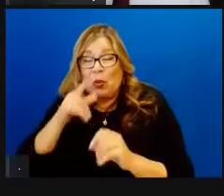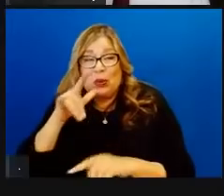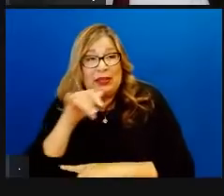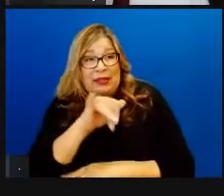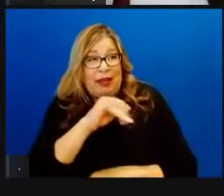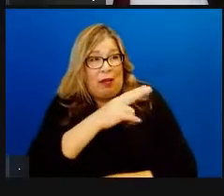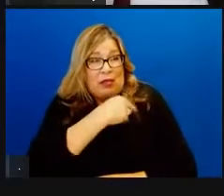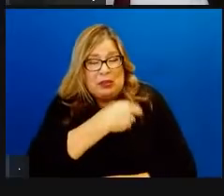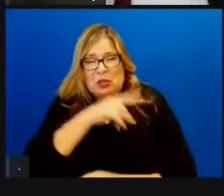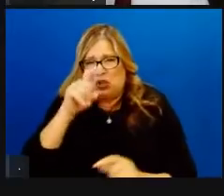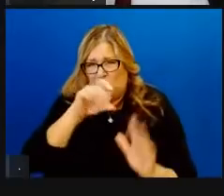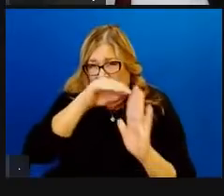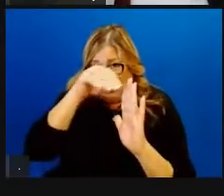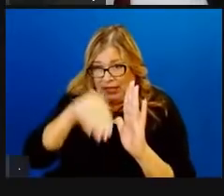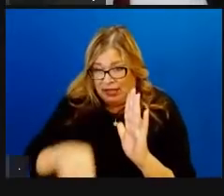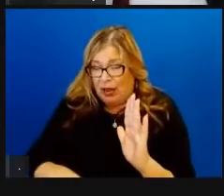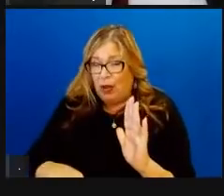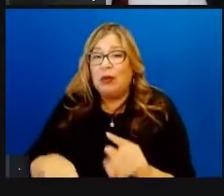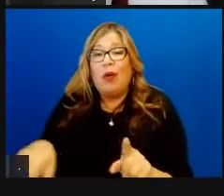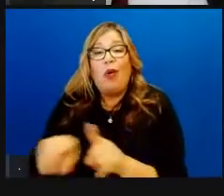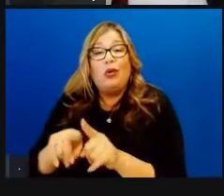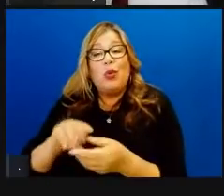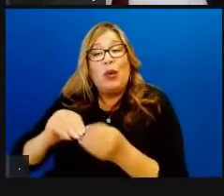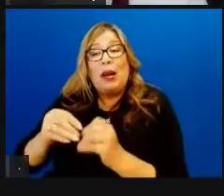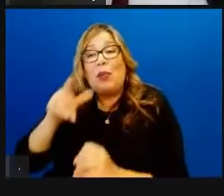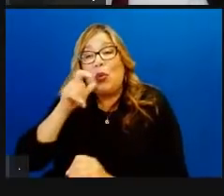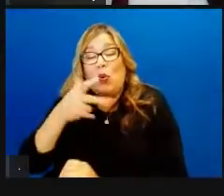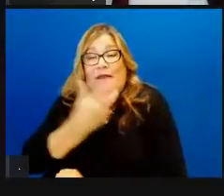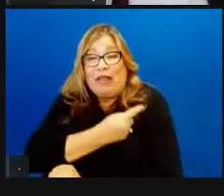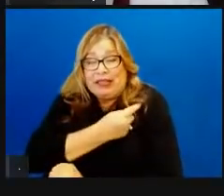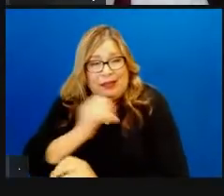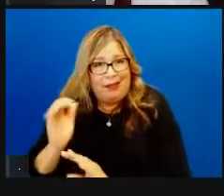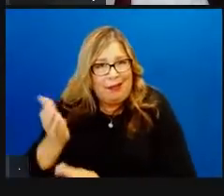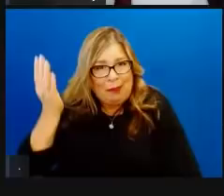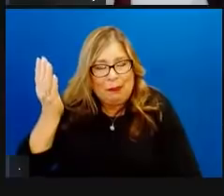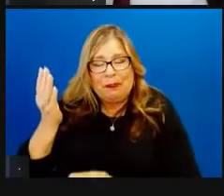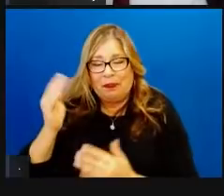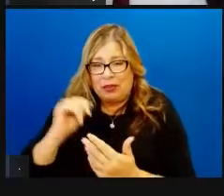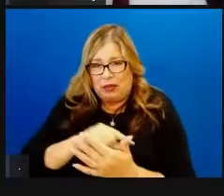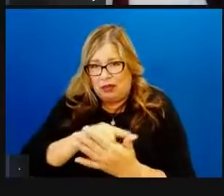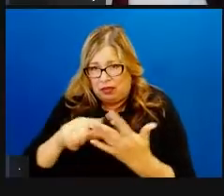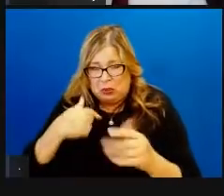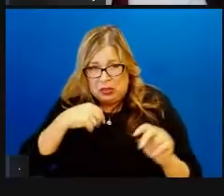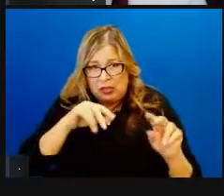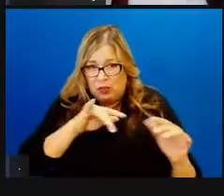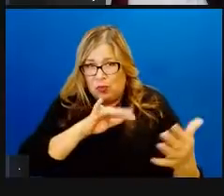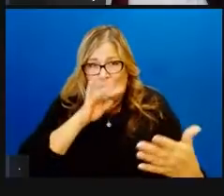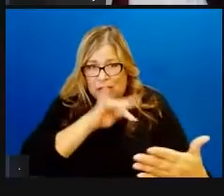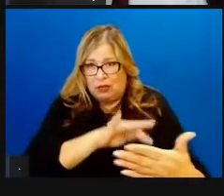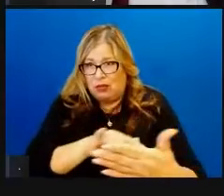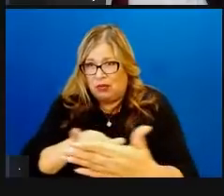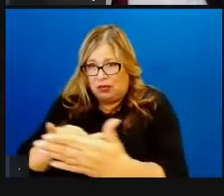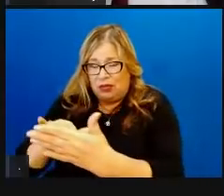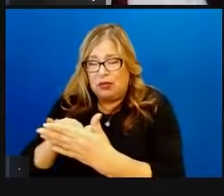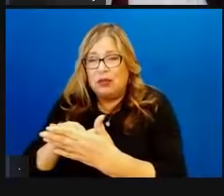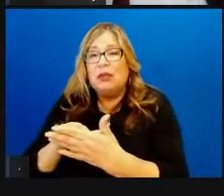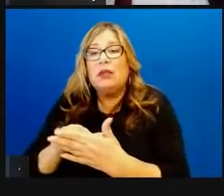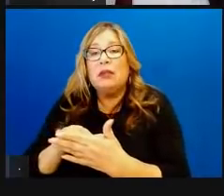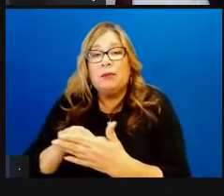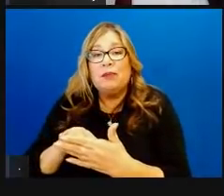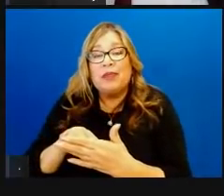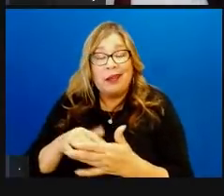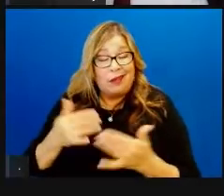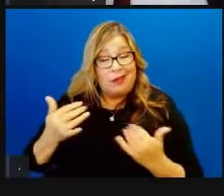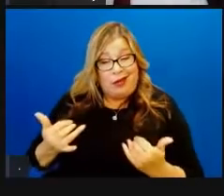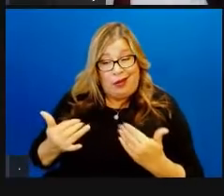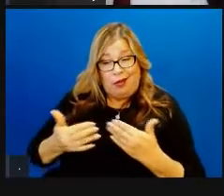we're watching vaccine rates. We will use this opportunity to remind students,